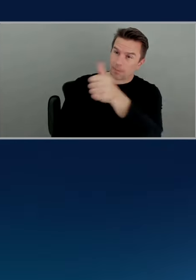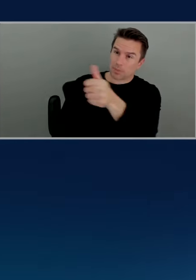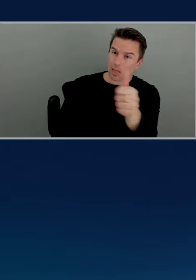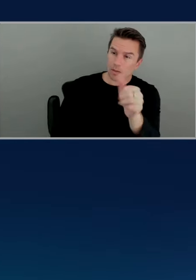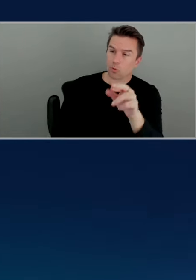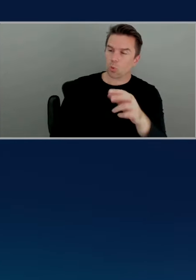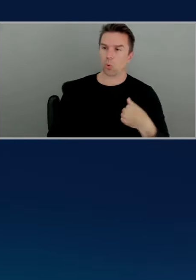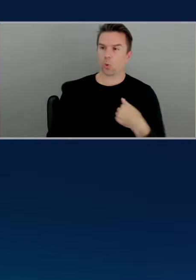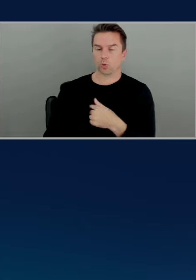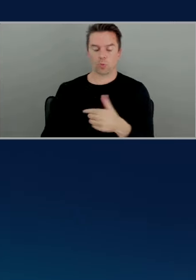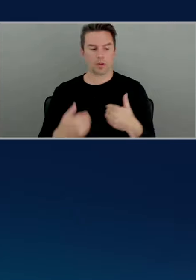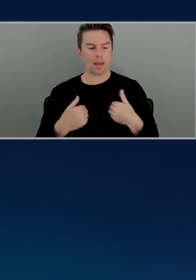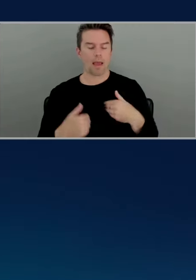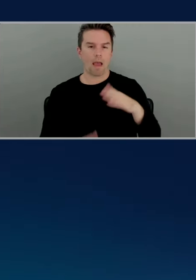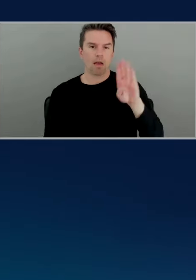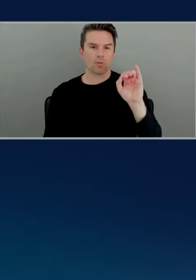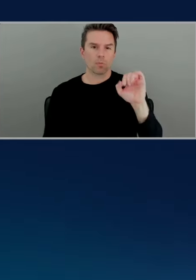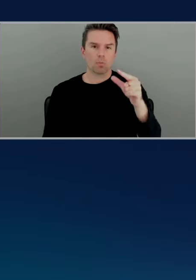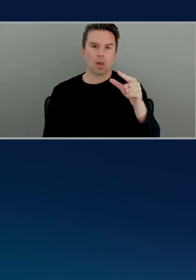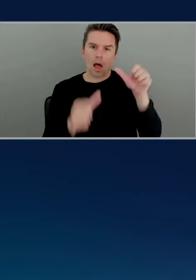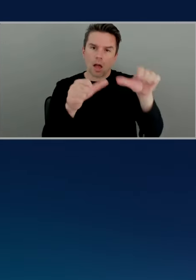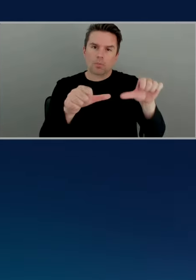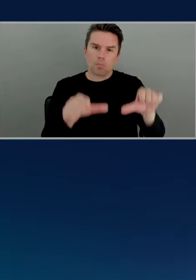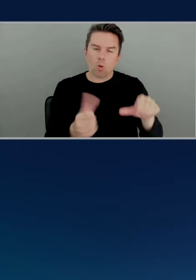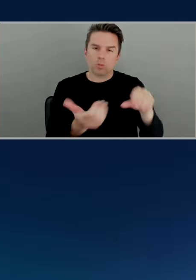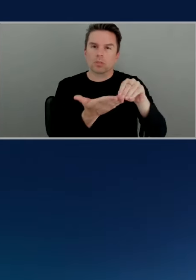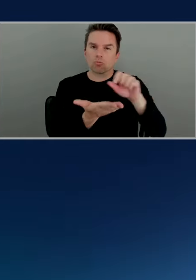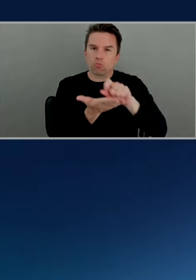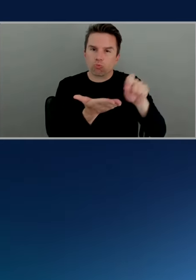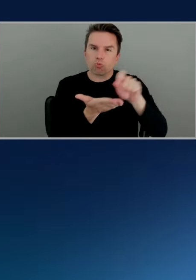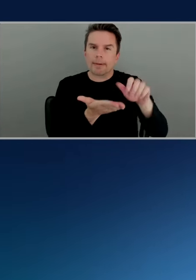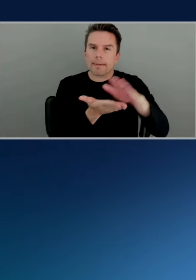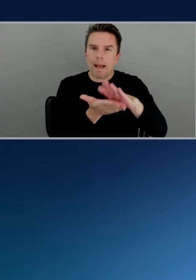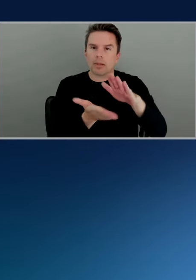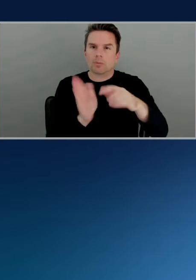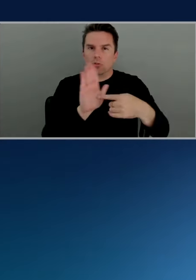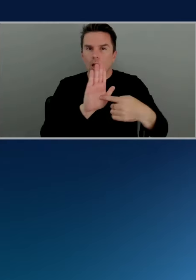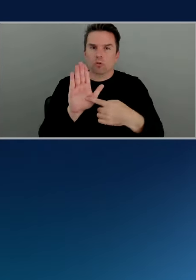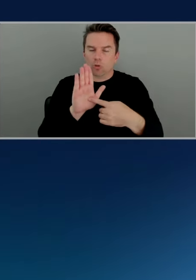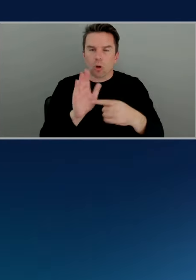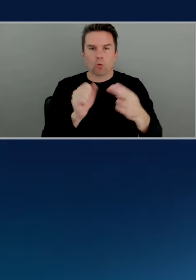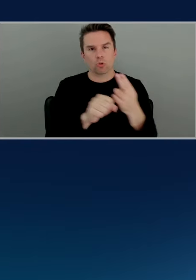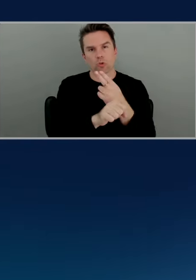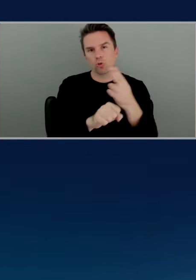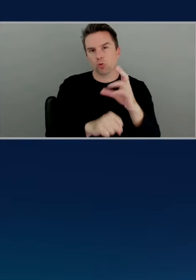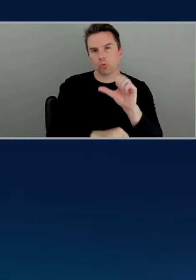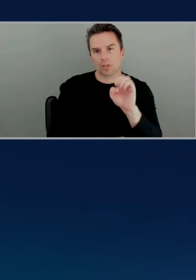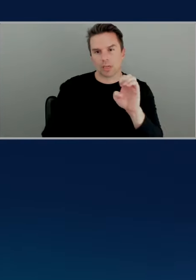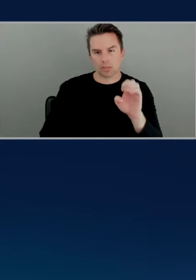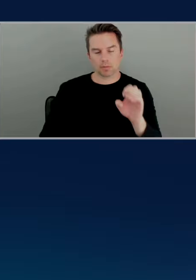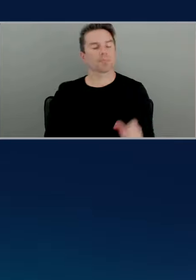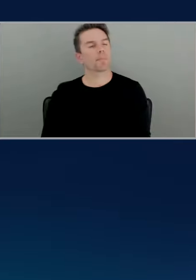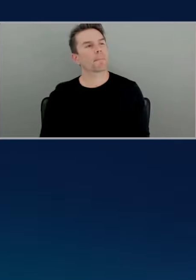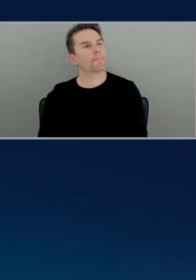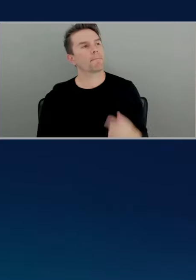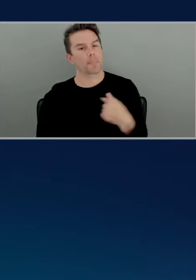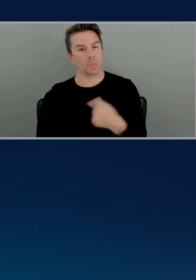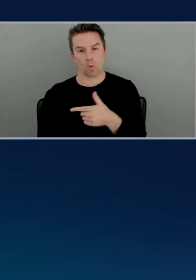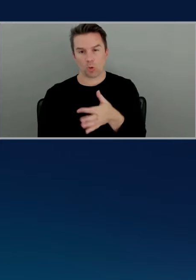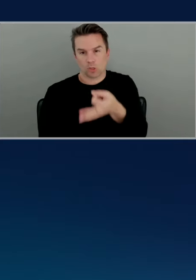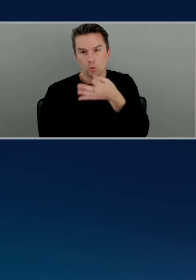and documentation that show all these different use cases? So we will actually be publishing a blog post very